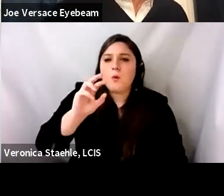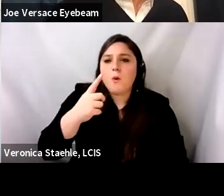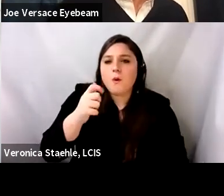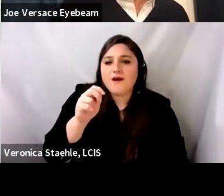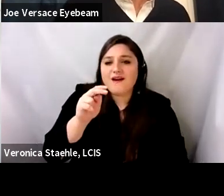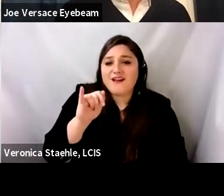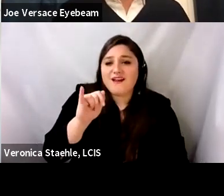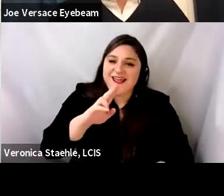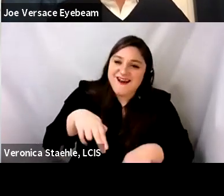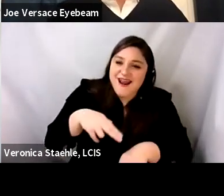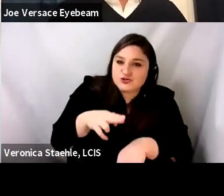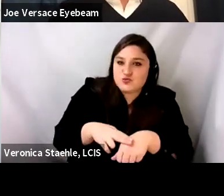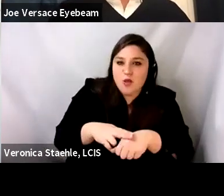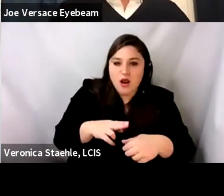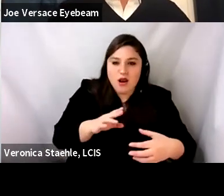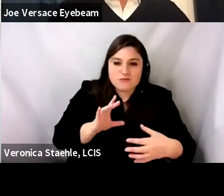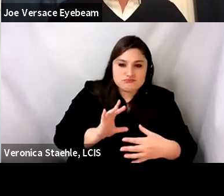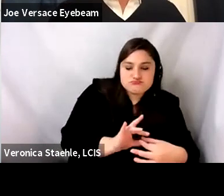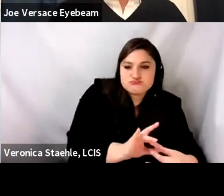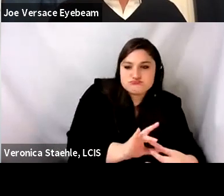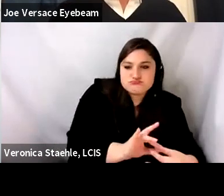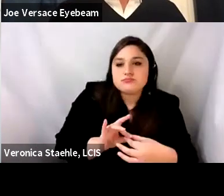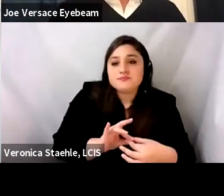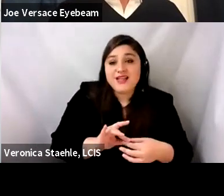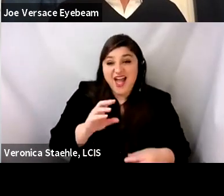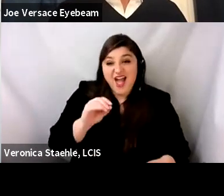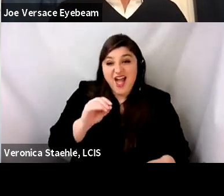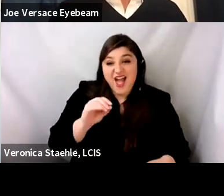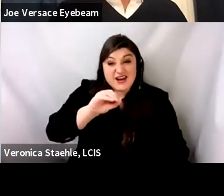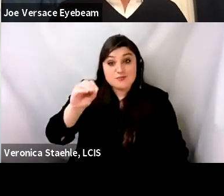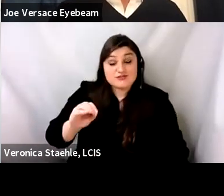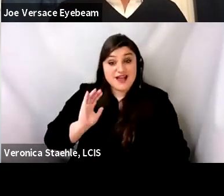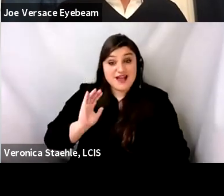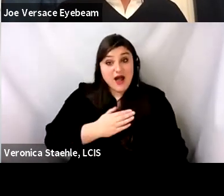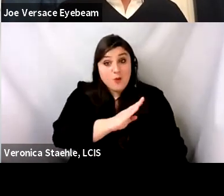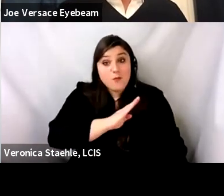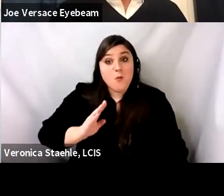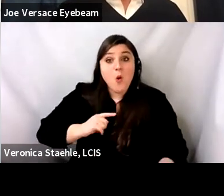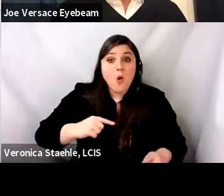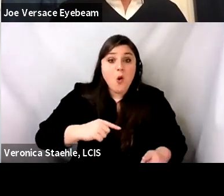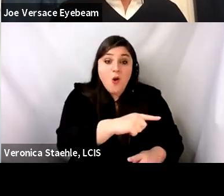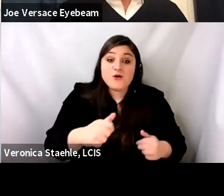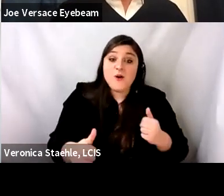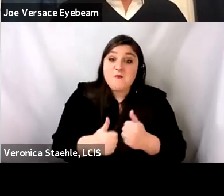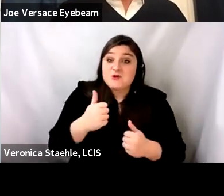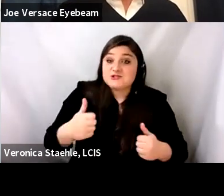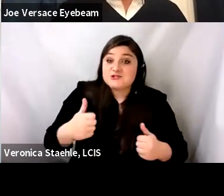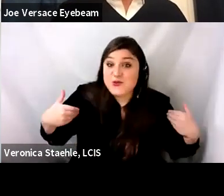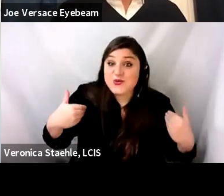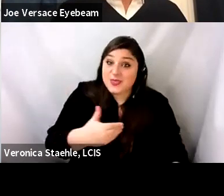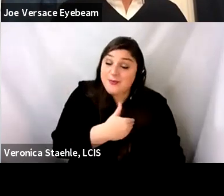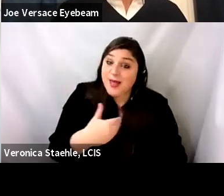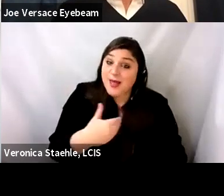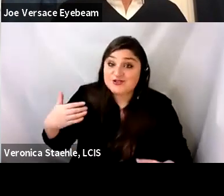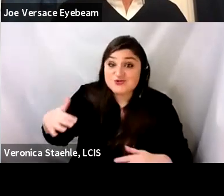largely, I'd say 80%, it's people who were actually youth members of El Puente as they